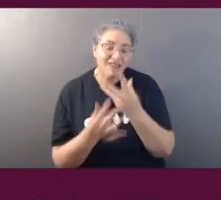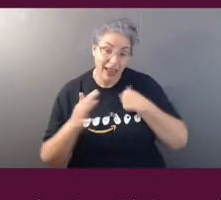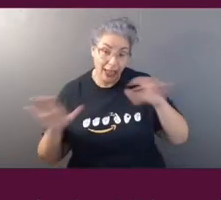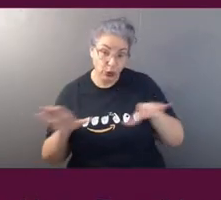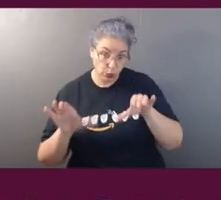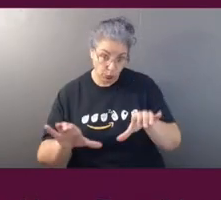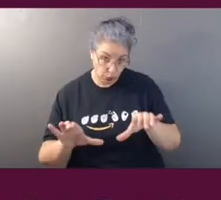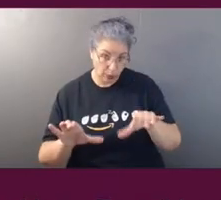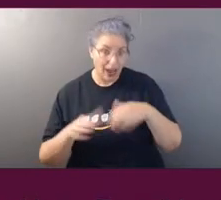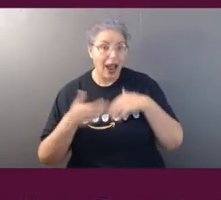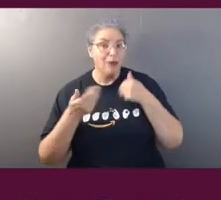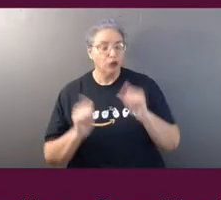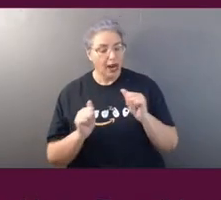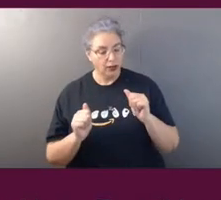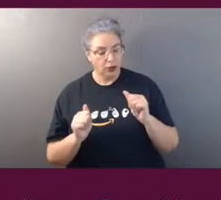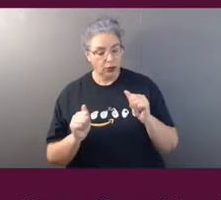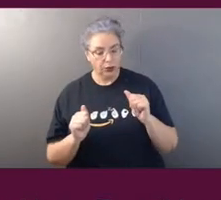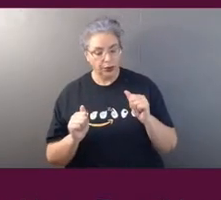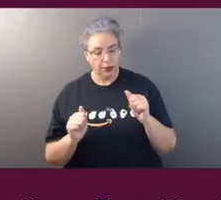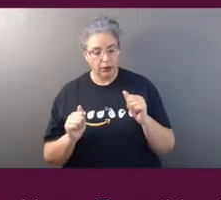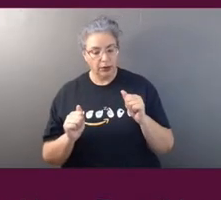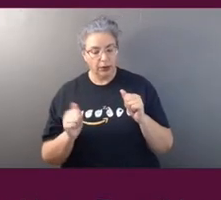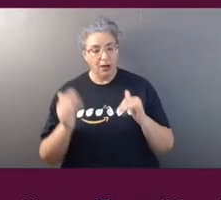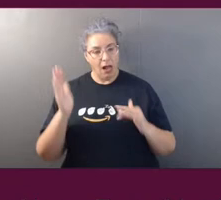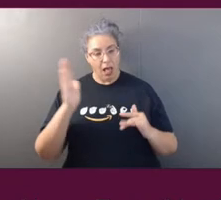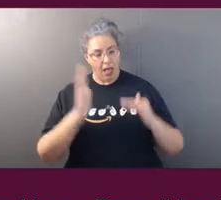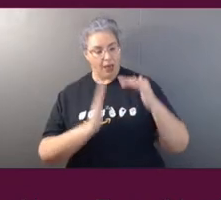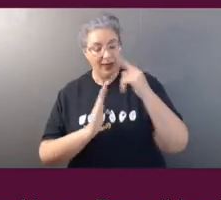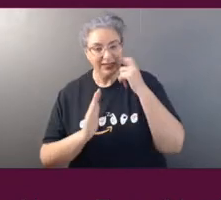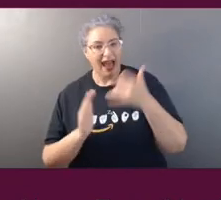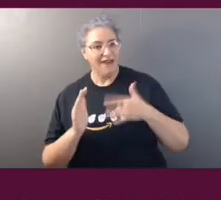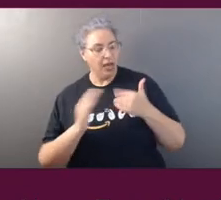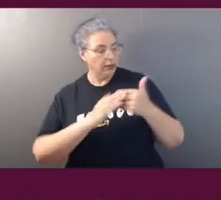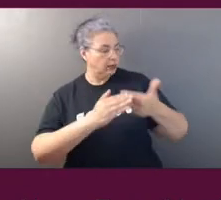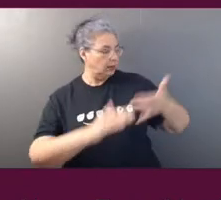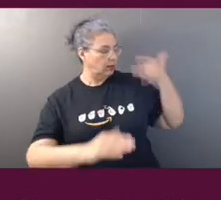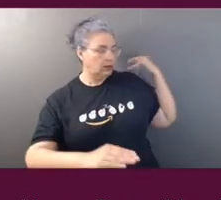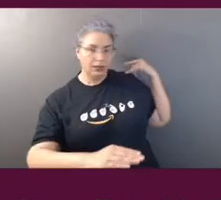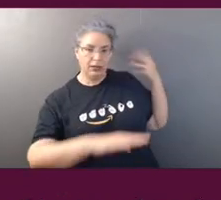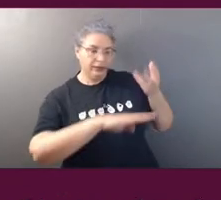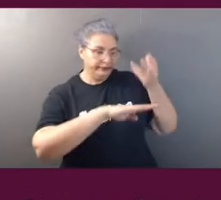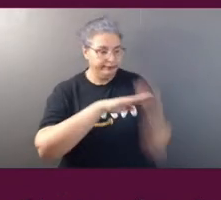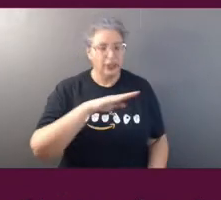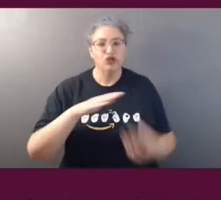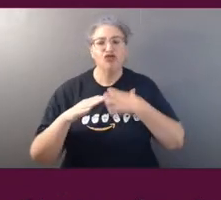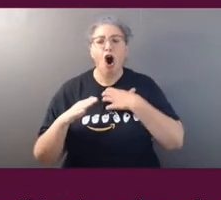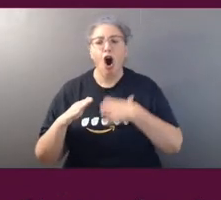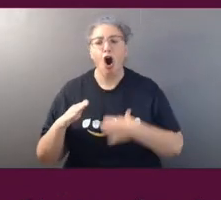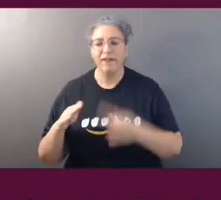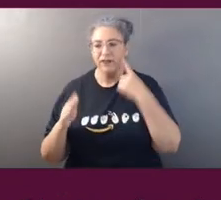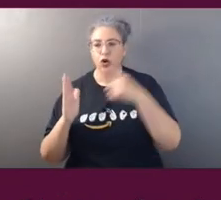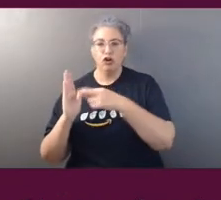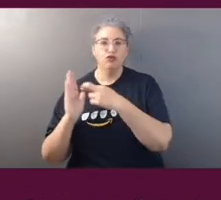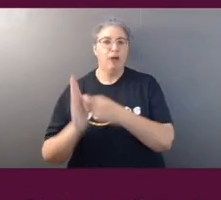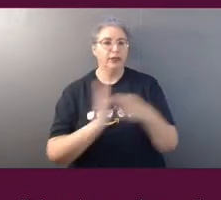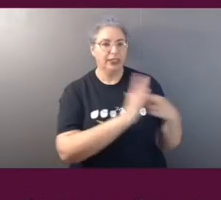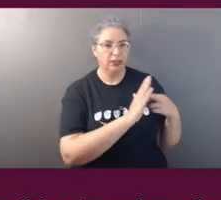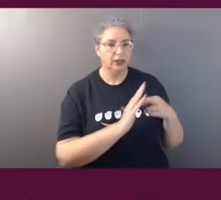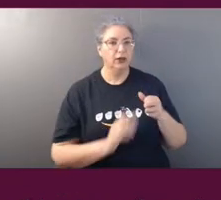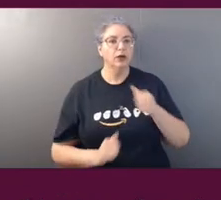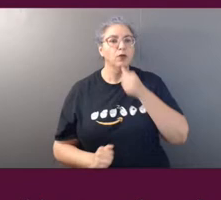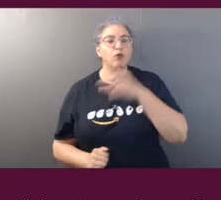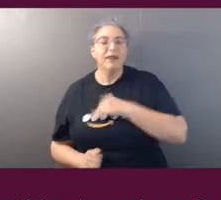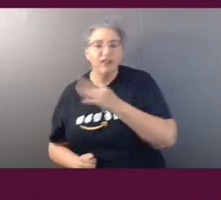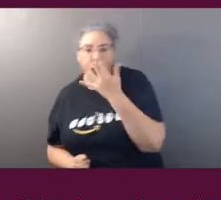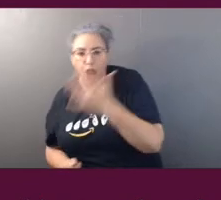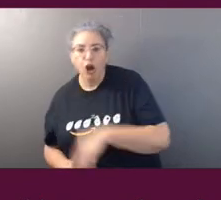I do is I'm trying to make up for this constant lack, for this starvation of representation that I think women and people of color and